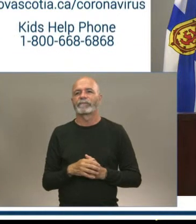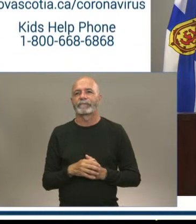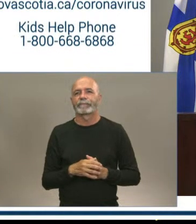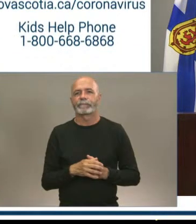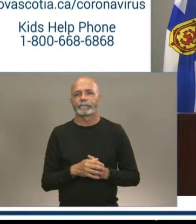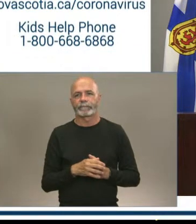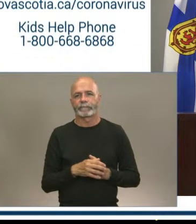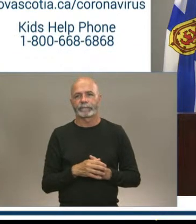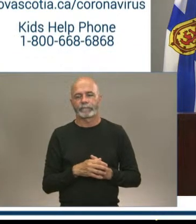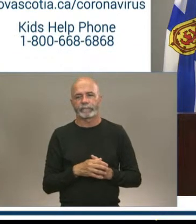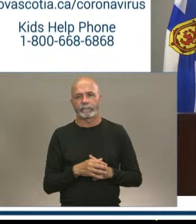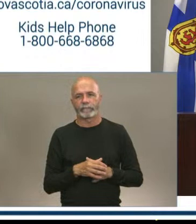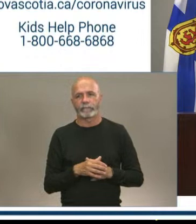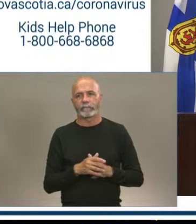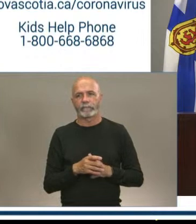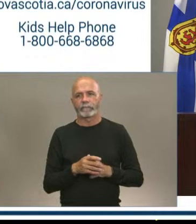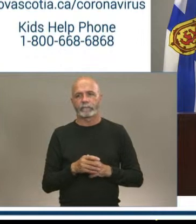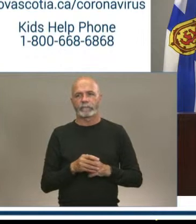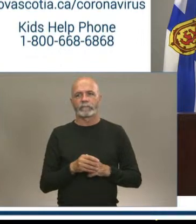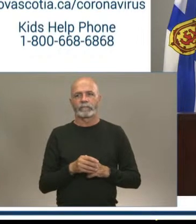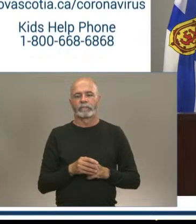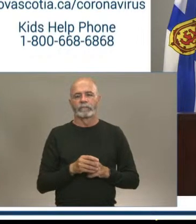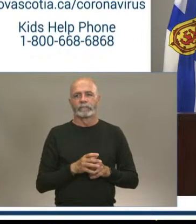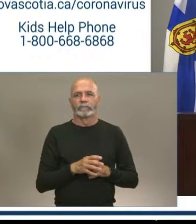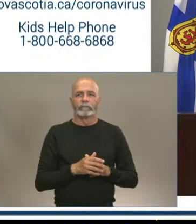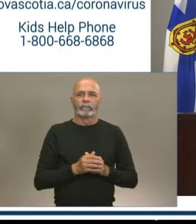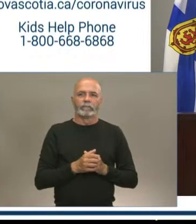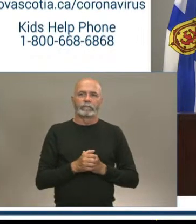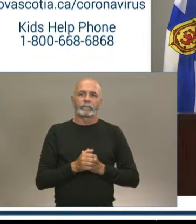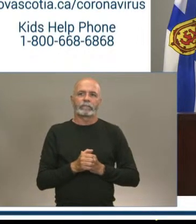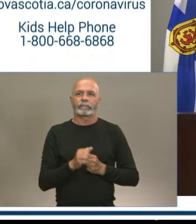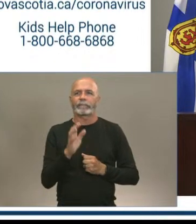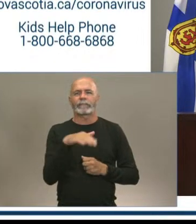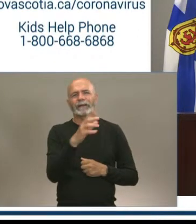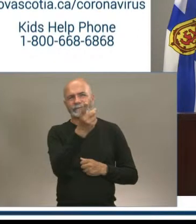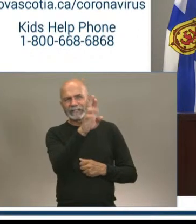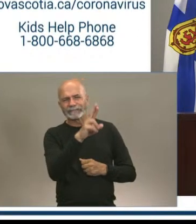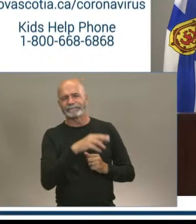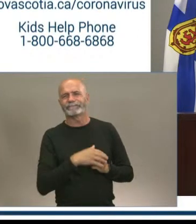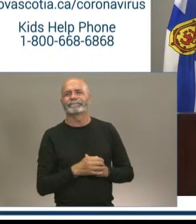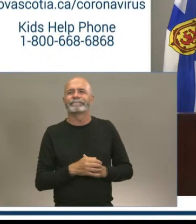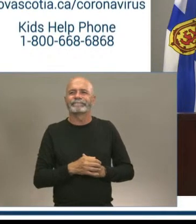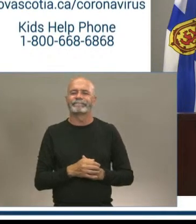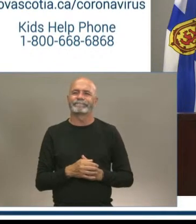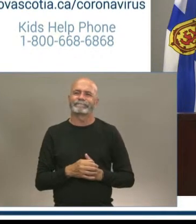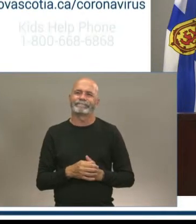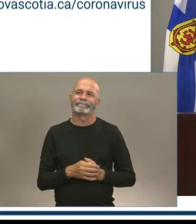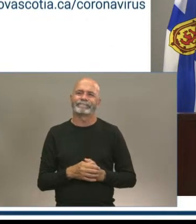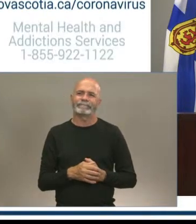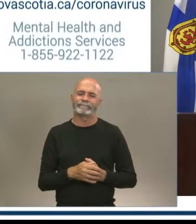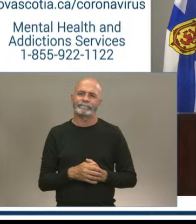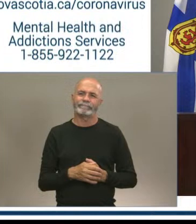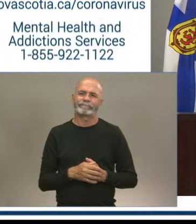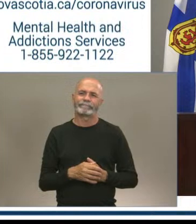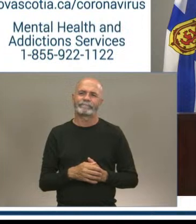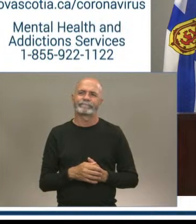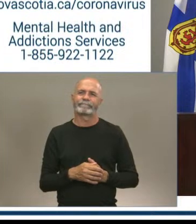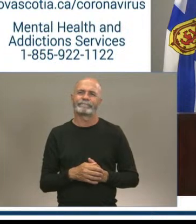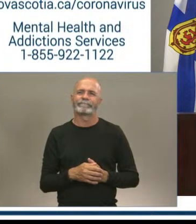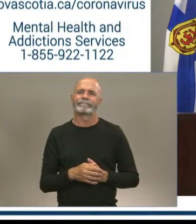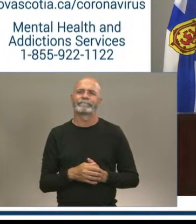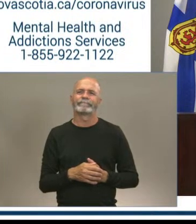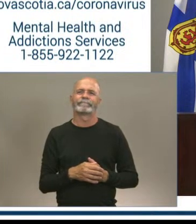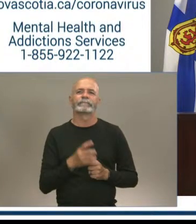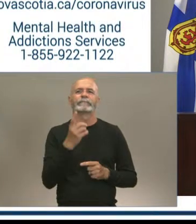Hi, thank you for taking my question. Dr. Strang, last week I saw a tweet from Dr. Bogash in Toronto.